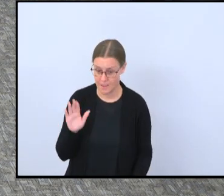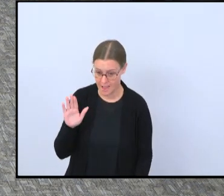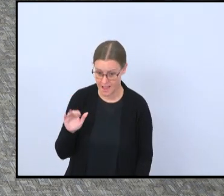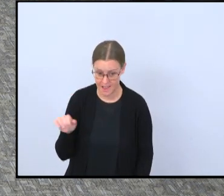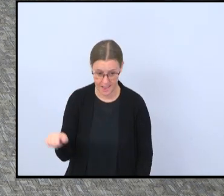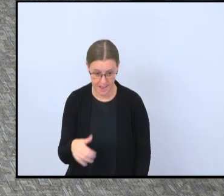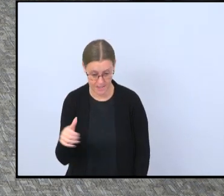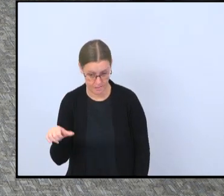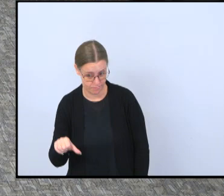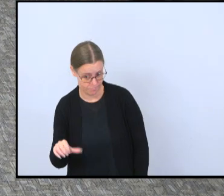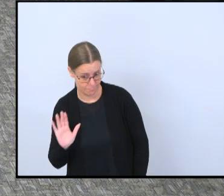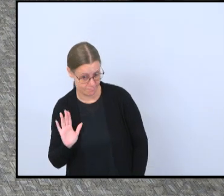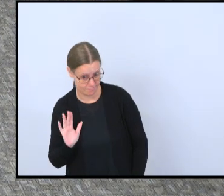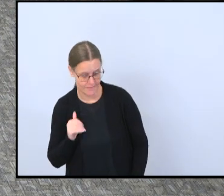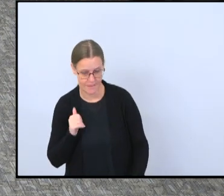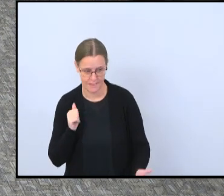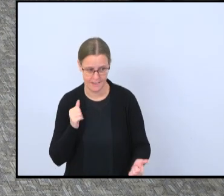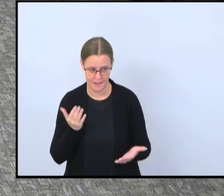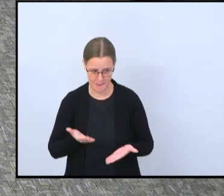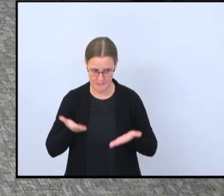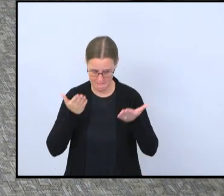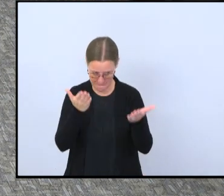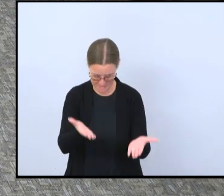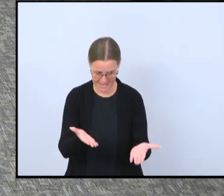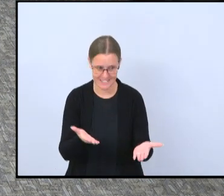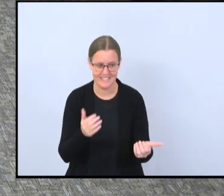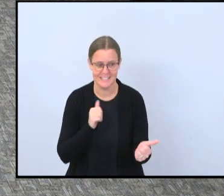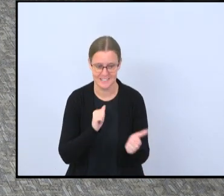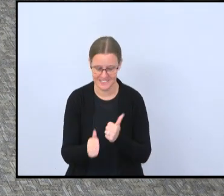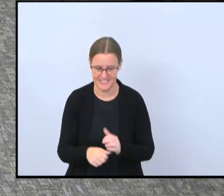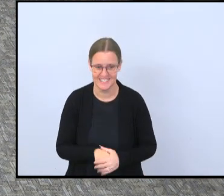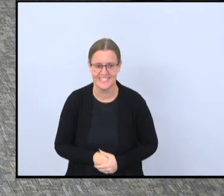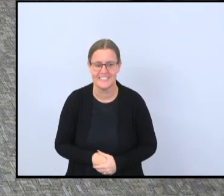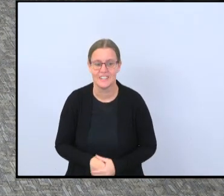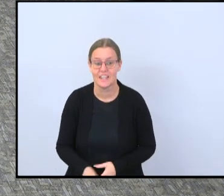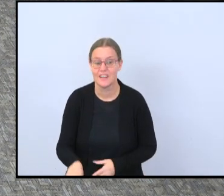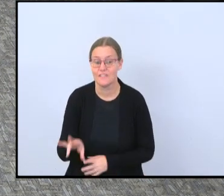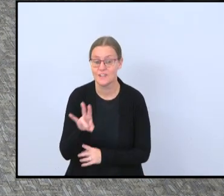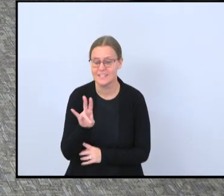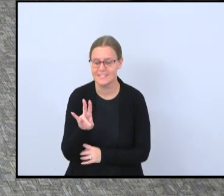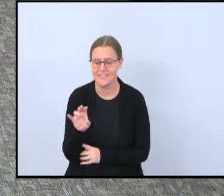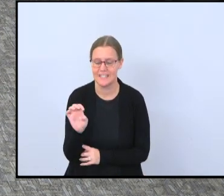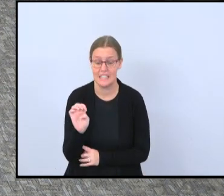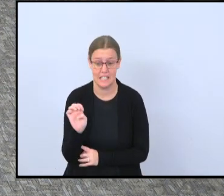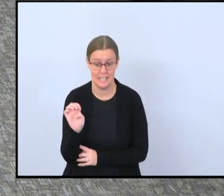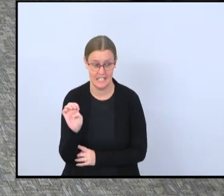opposed? Passes unanimously. On item 7E,